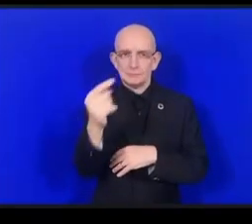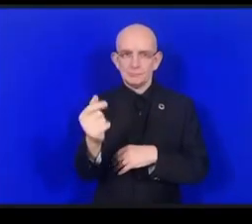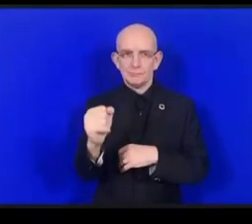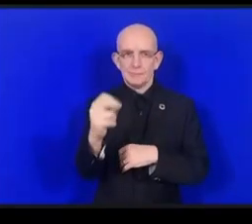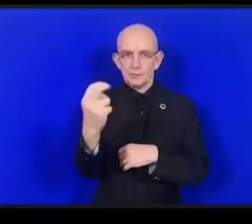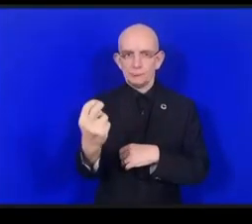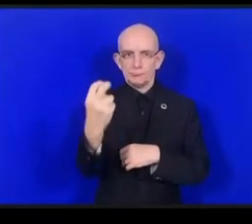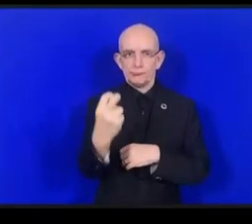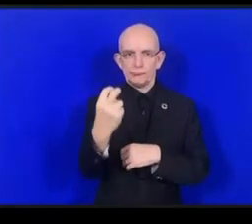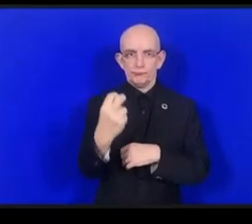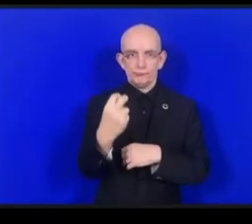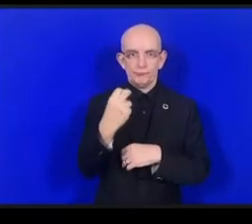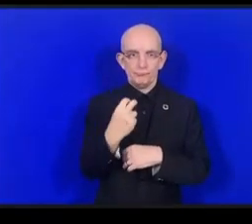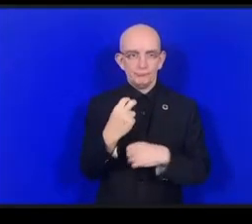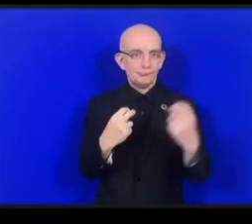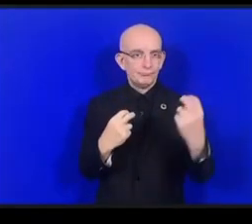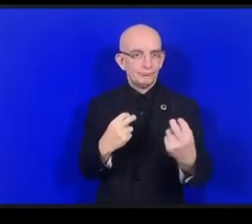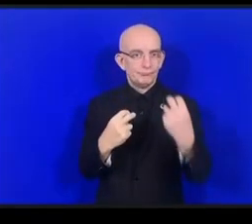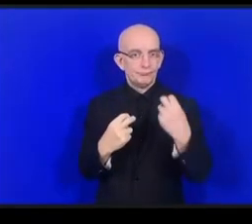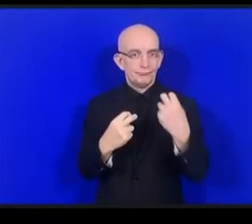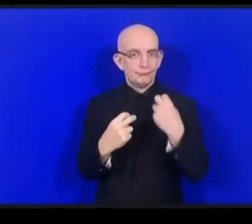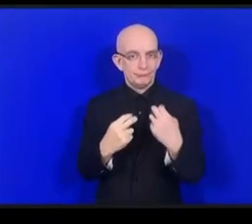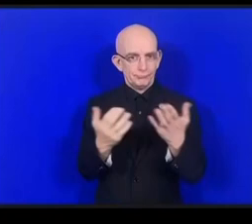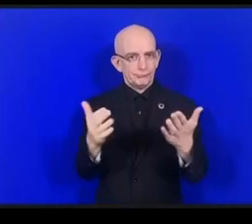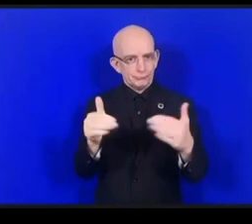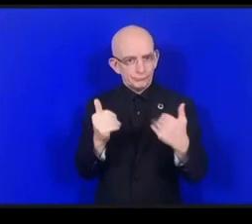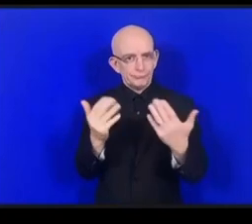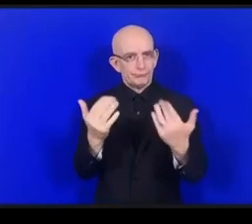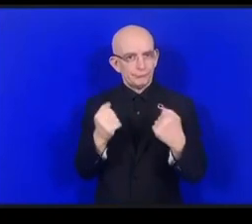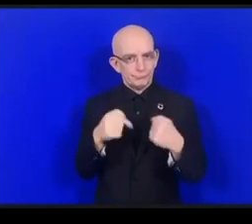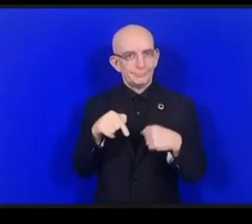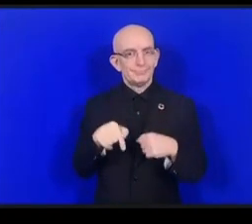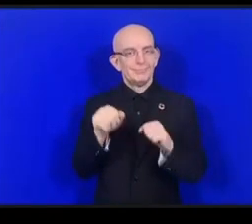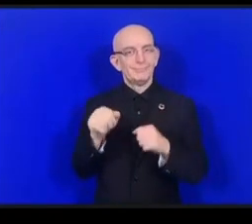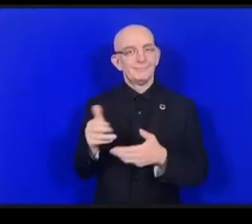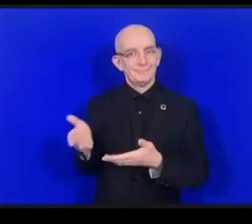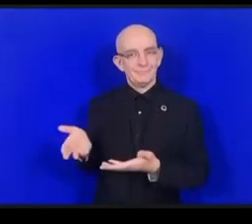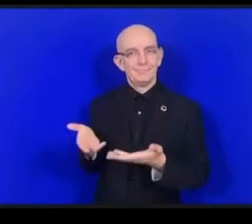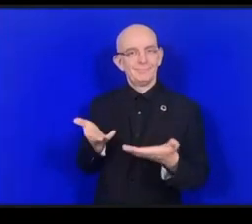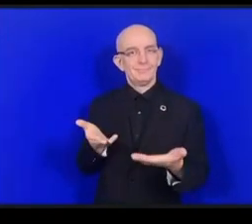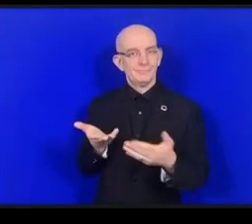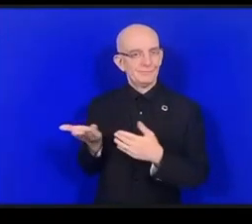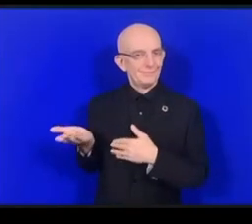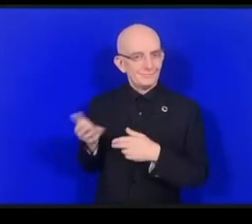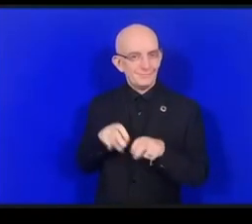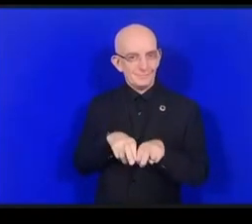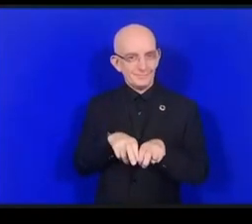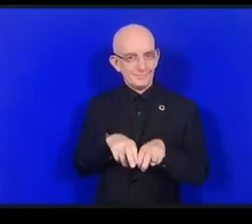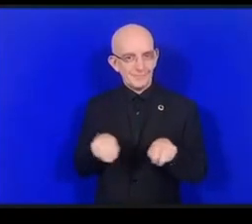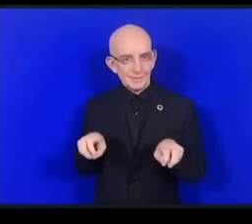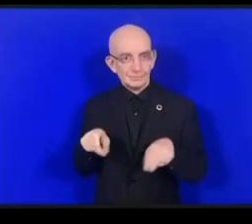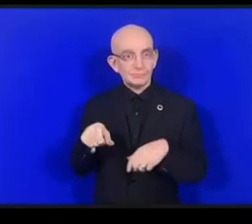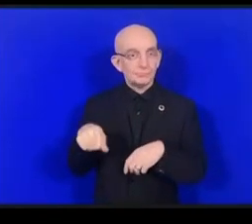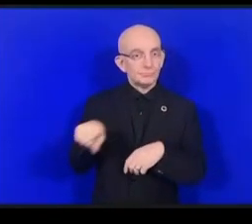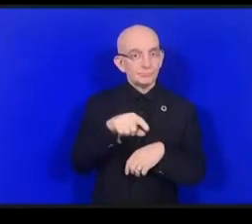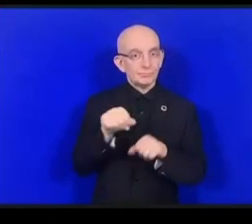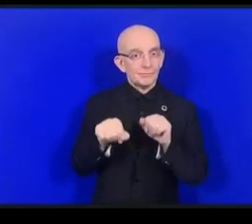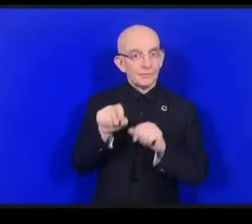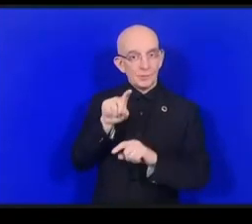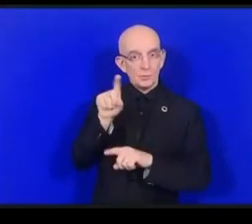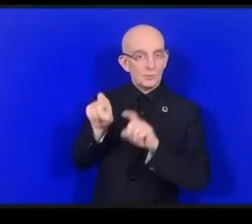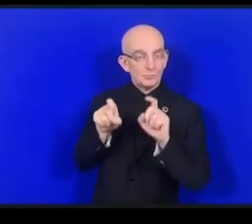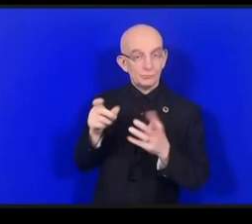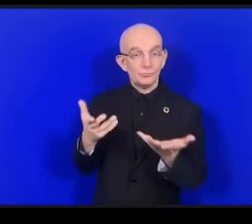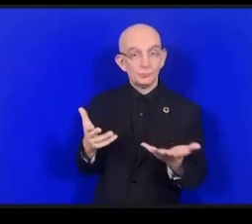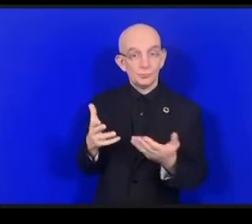their questions. We have five panelists here in the room and one online. The